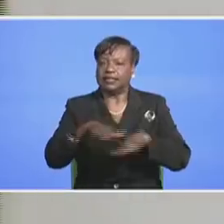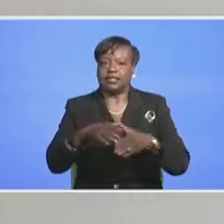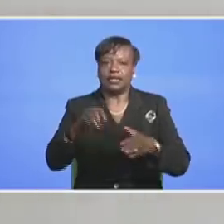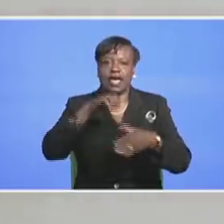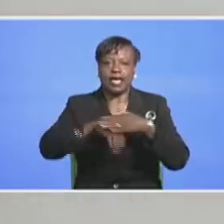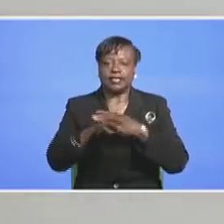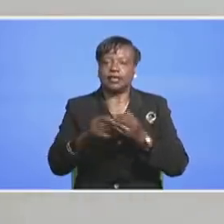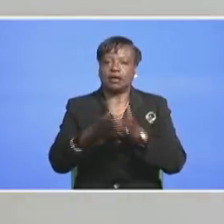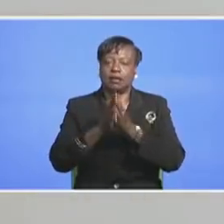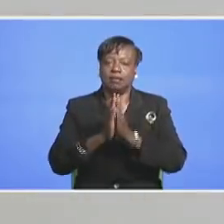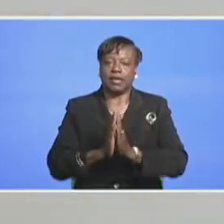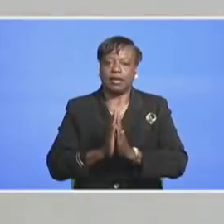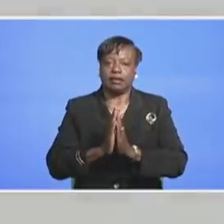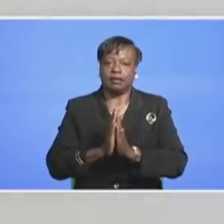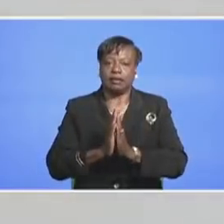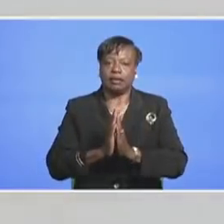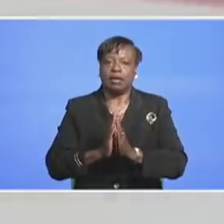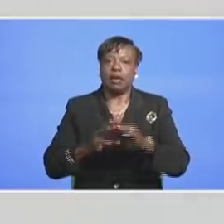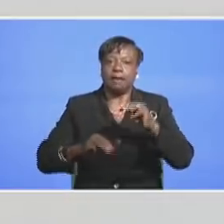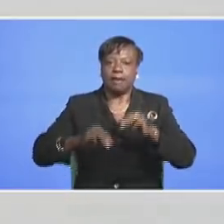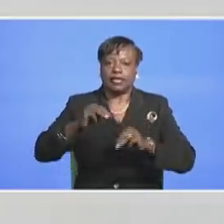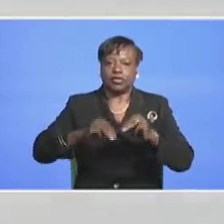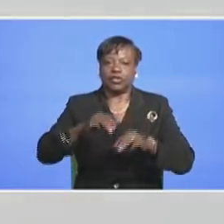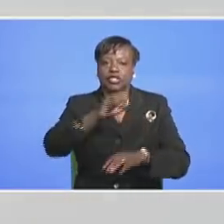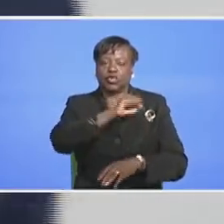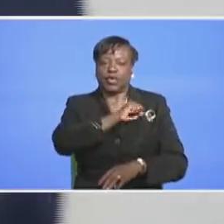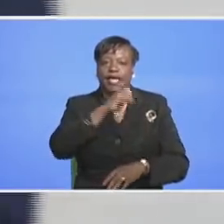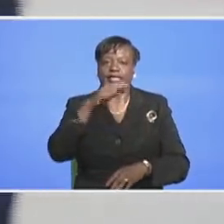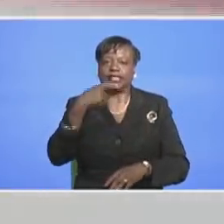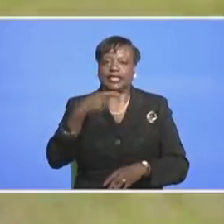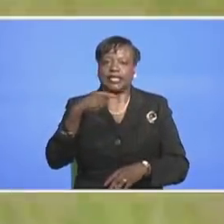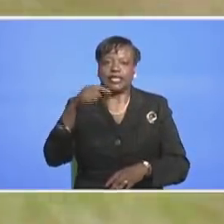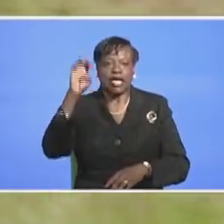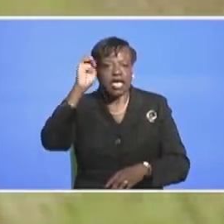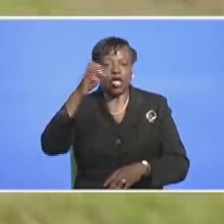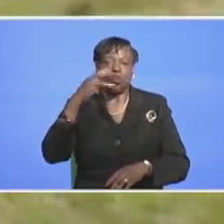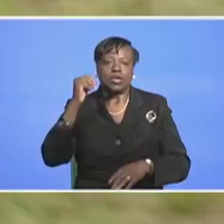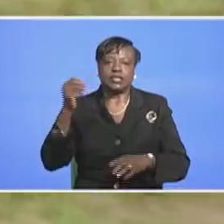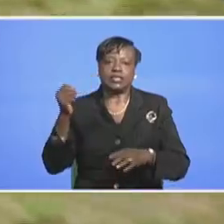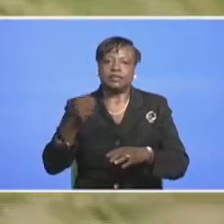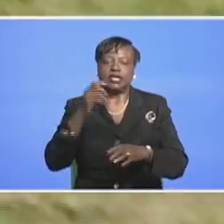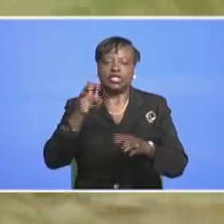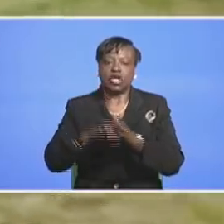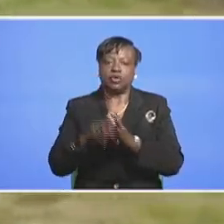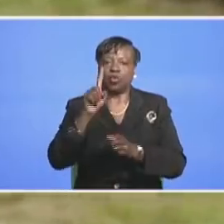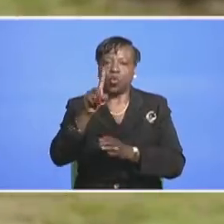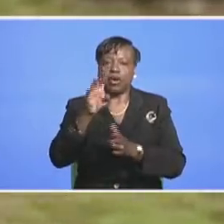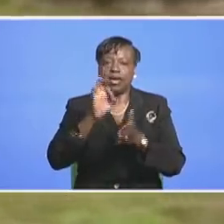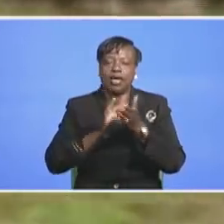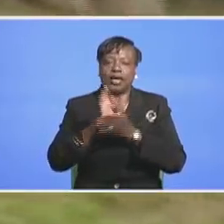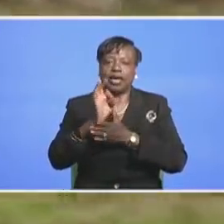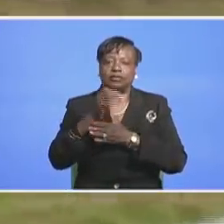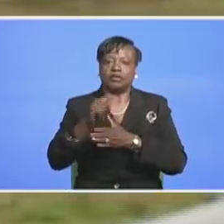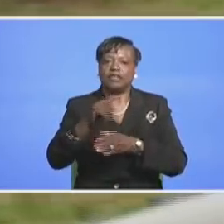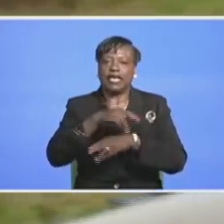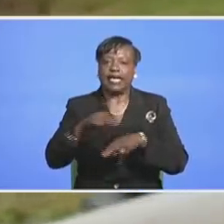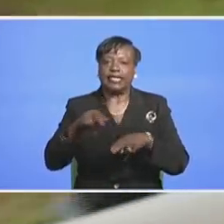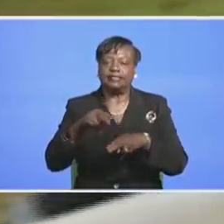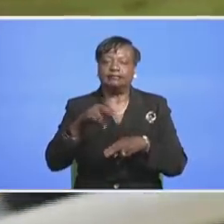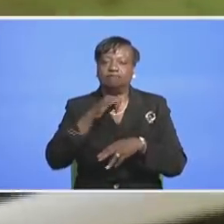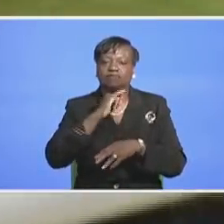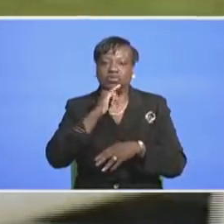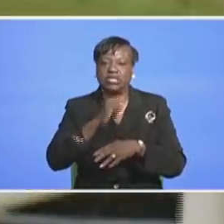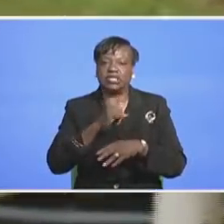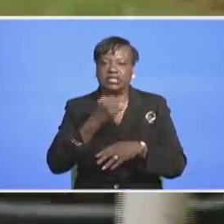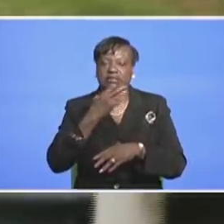Additionally, Magistrate Swain told the courts that Burrows was also being charged with one count of indecent assault on a female between January 1st